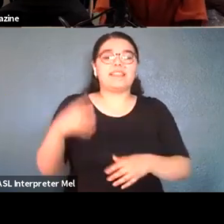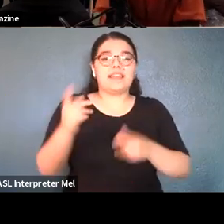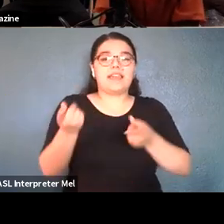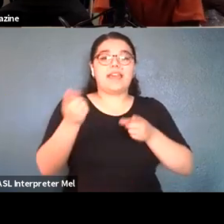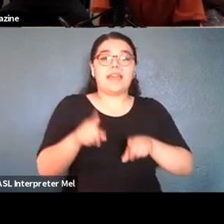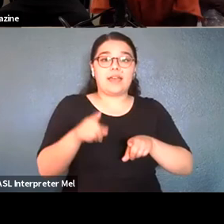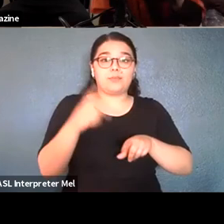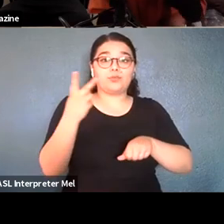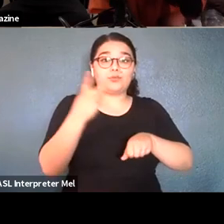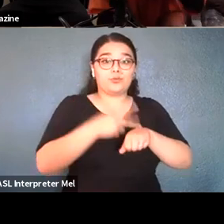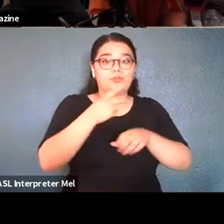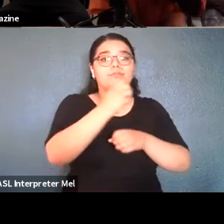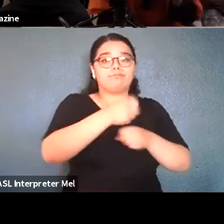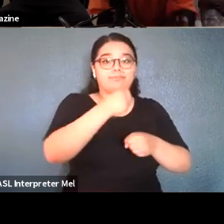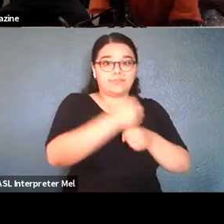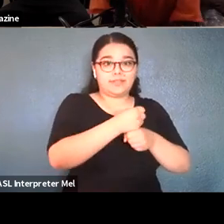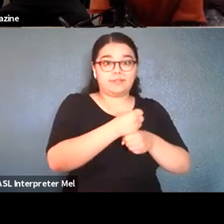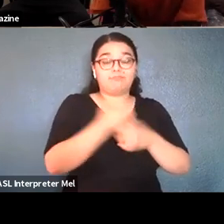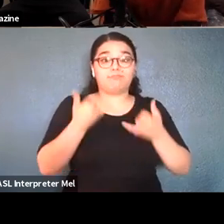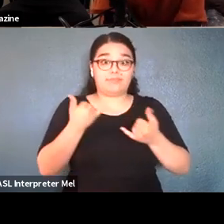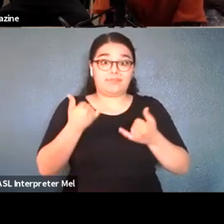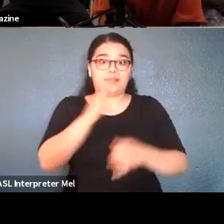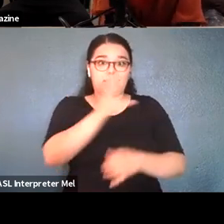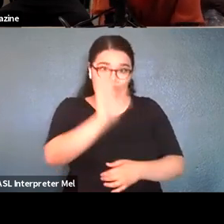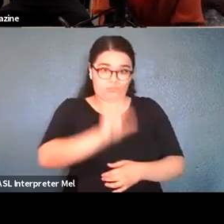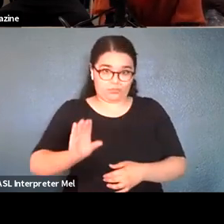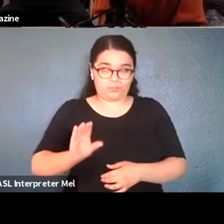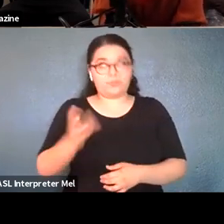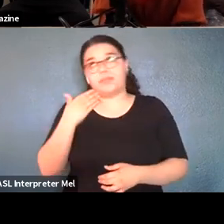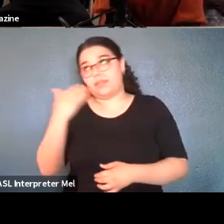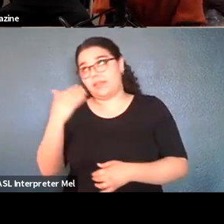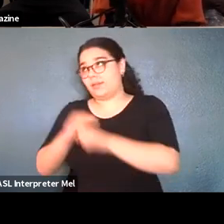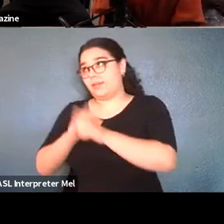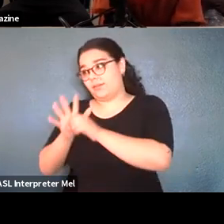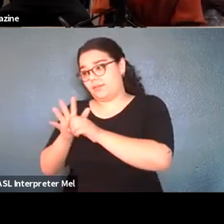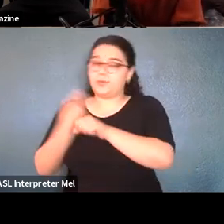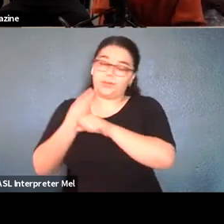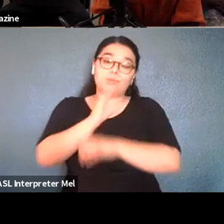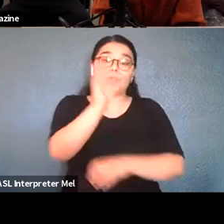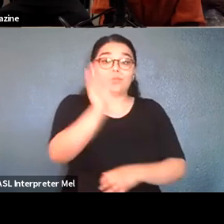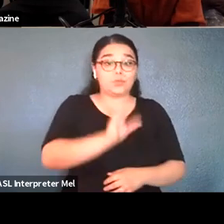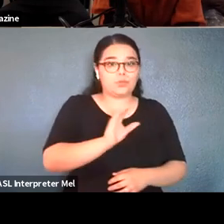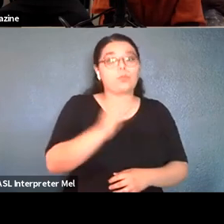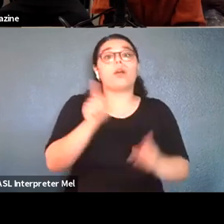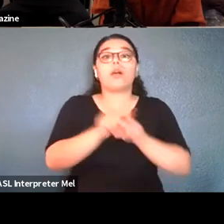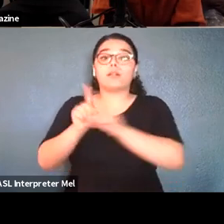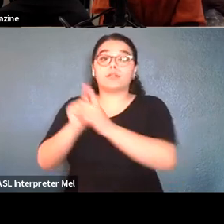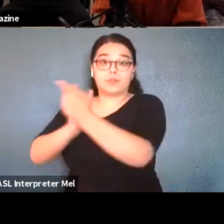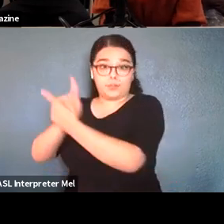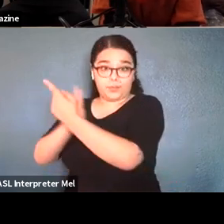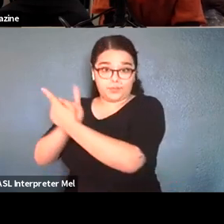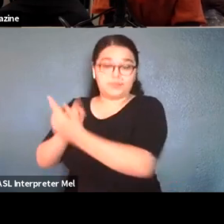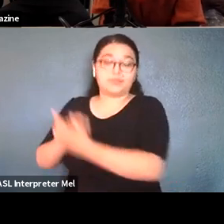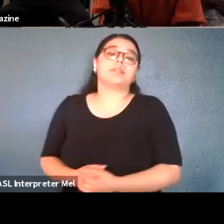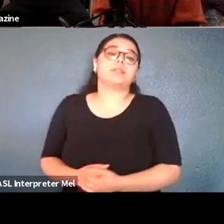on Zoom now, thanks to COVID. We're on Zoom and we're also in person. And